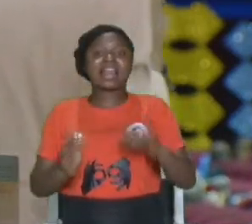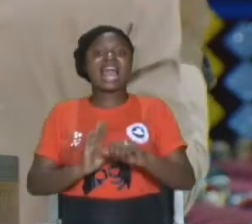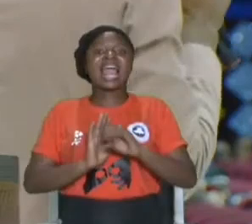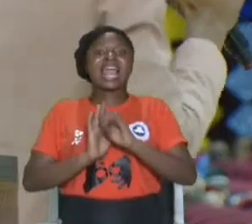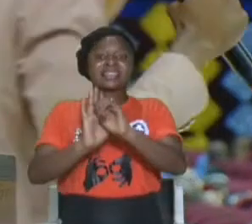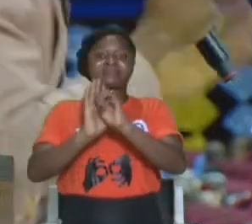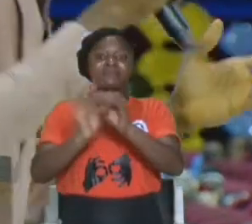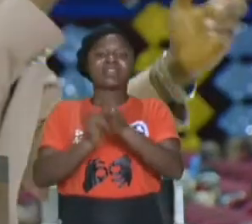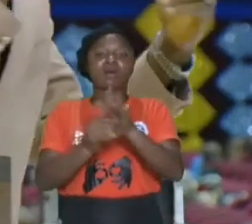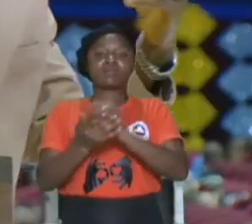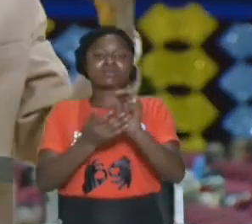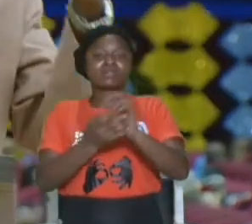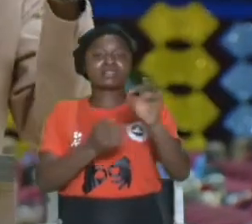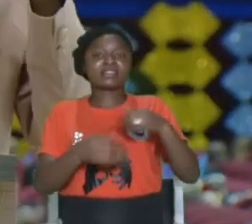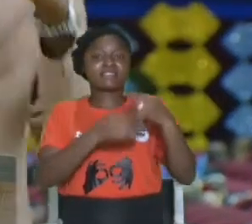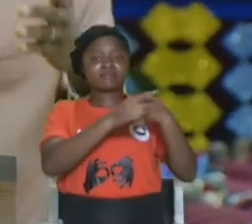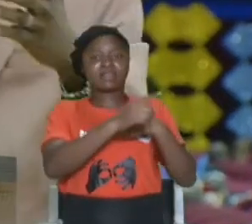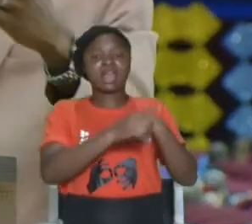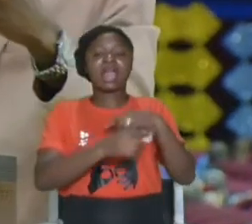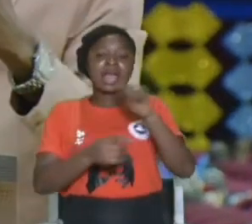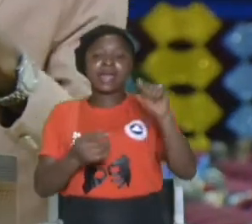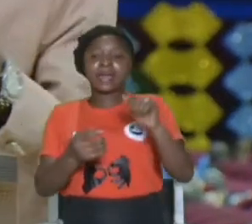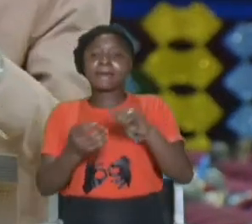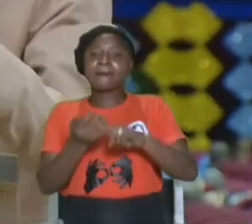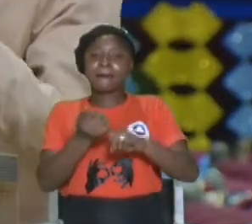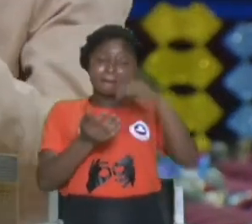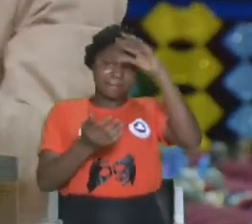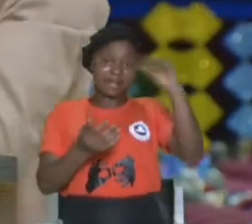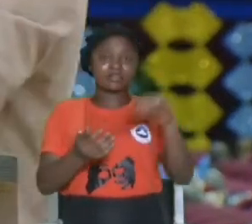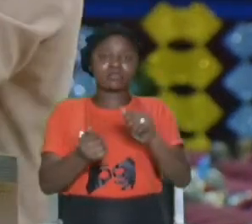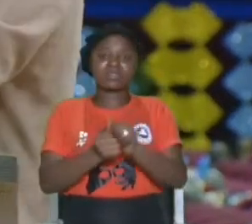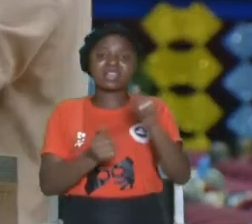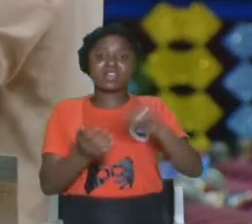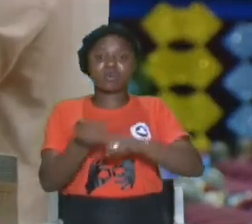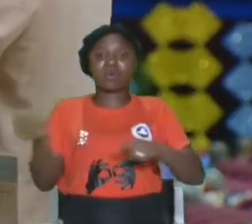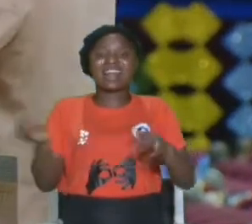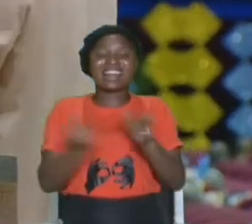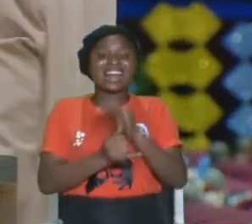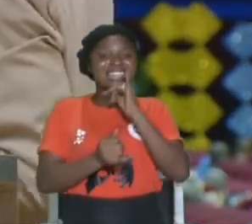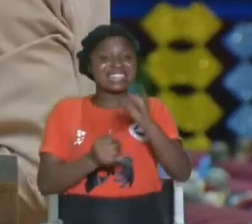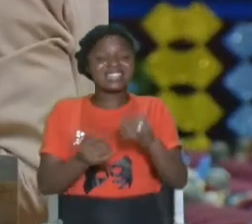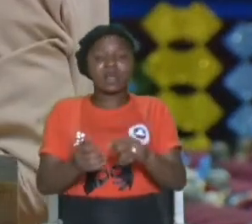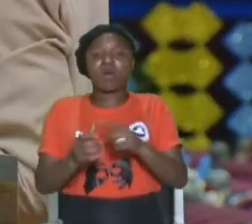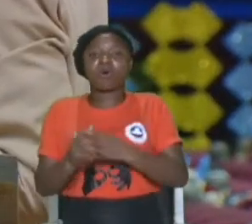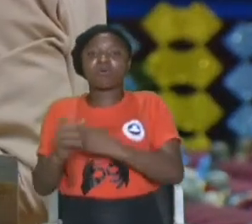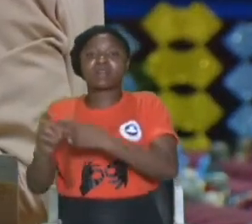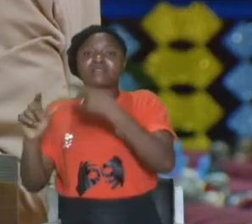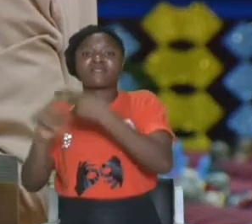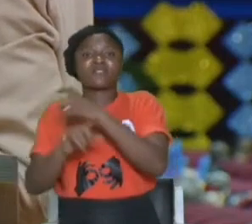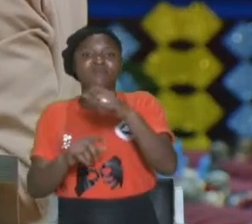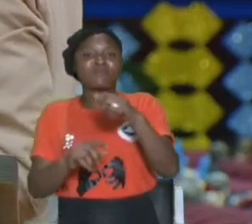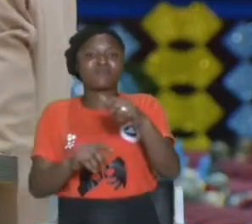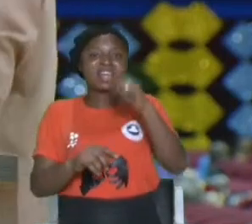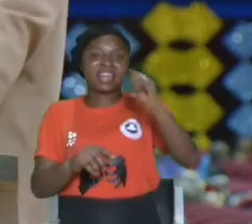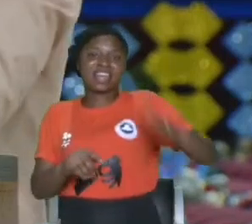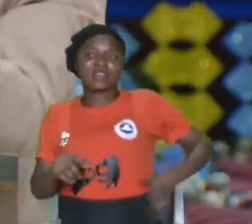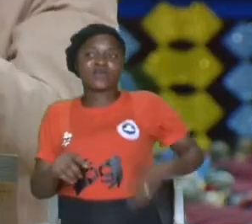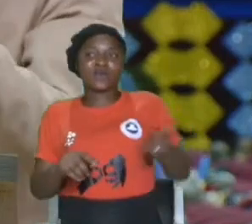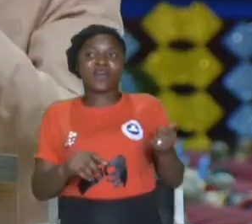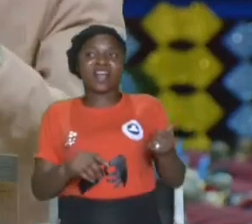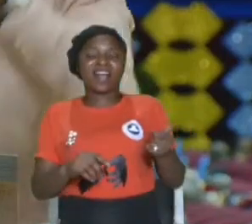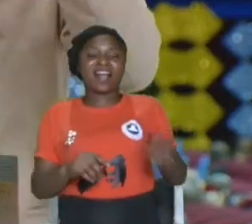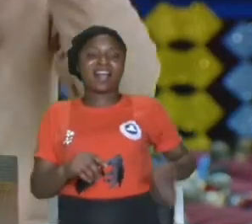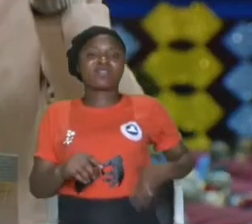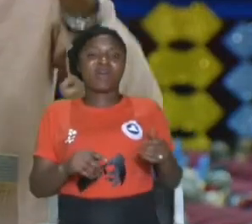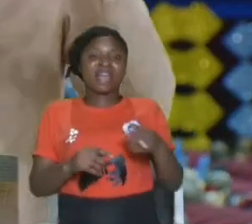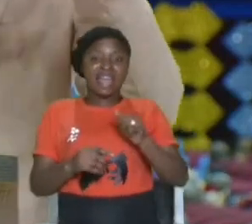me. A man with a rod that is running from a dog. a man with a